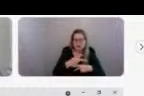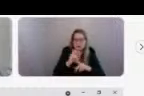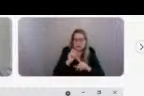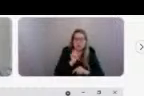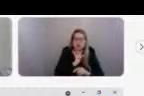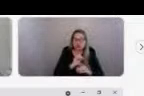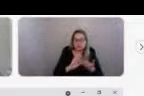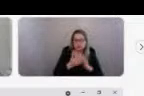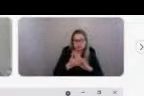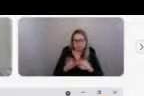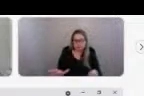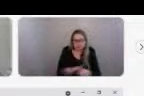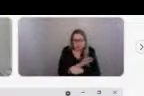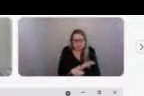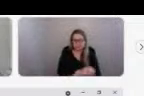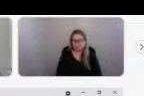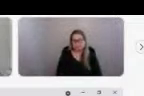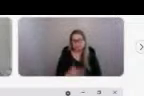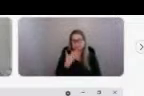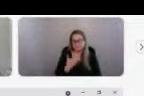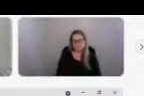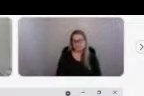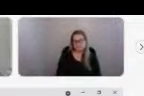whole thank you